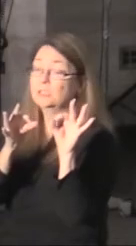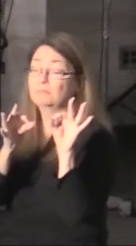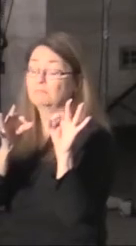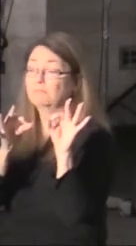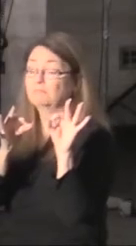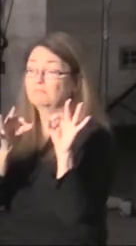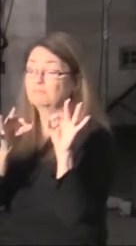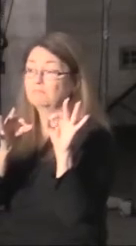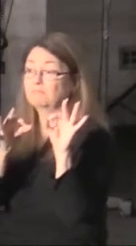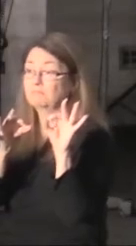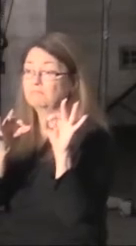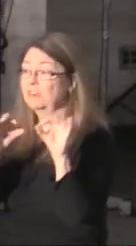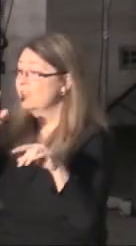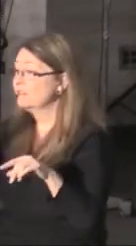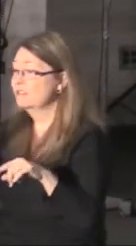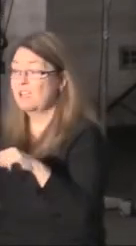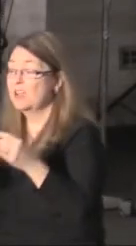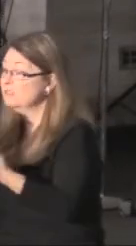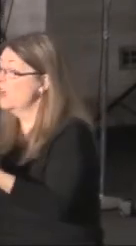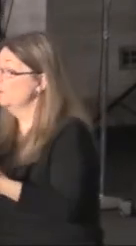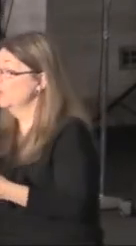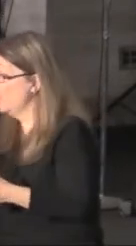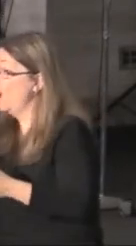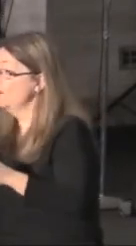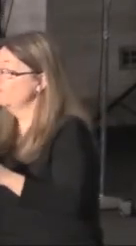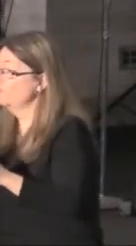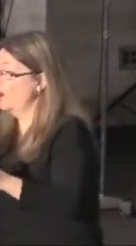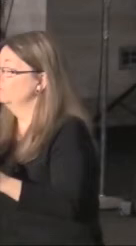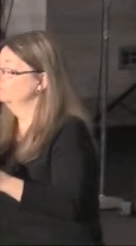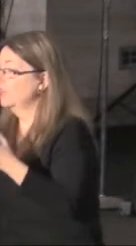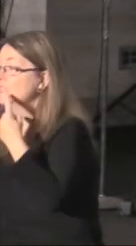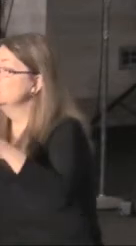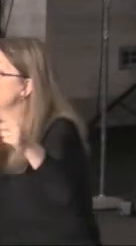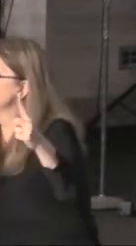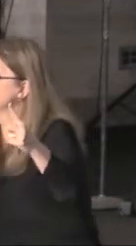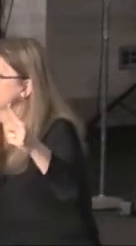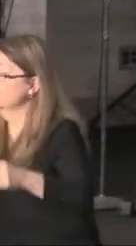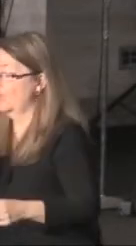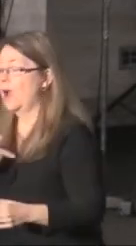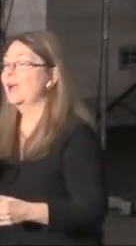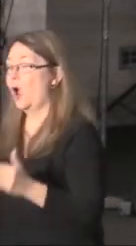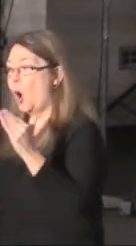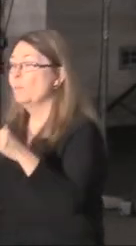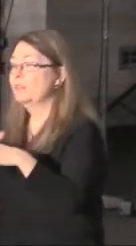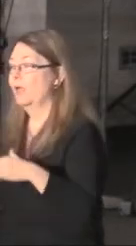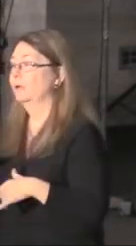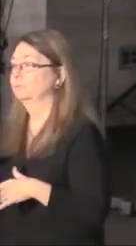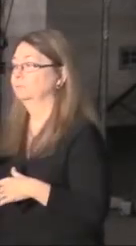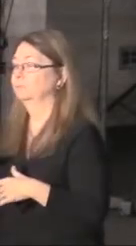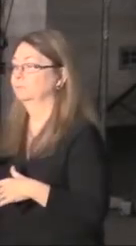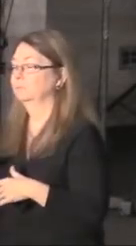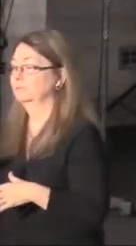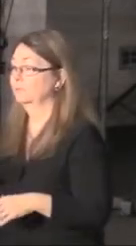of thwarting the gospel can prevent him from accomplishing his purposes. And I take peace and hope in that. The